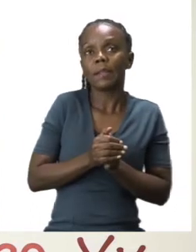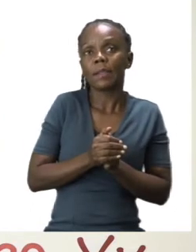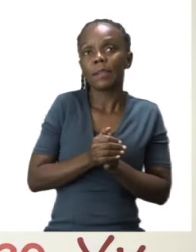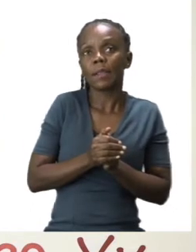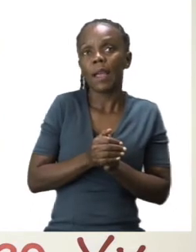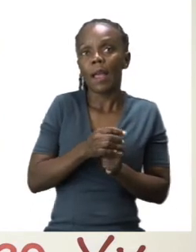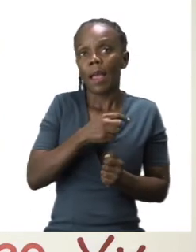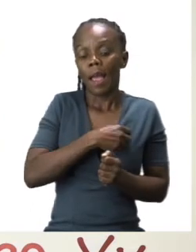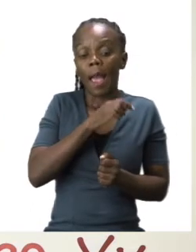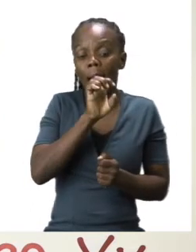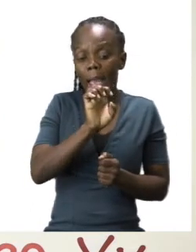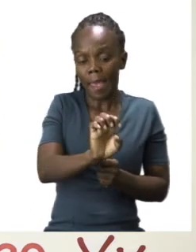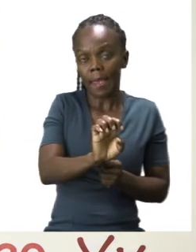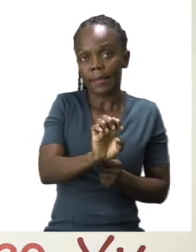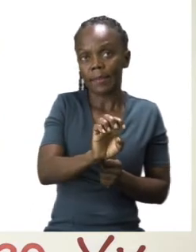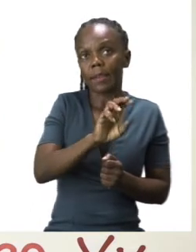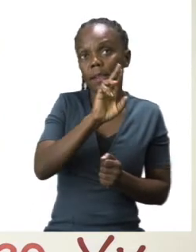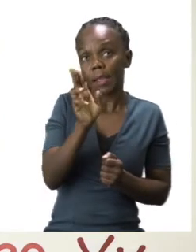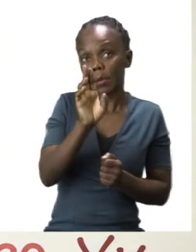is hers,